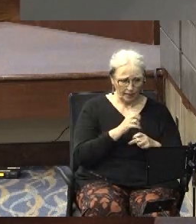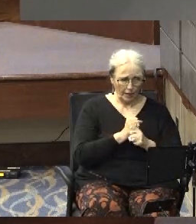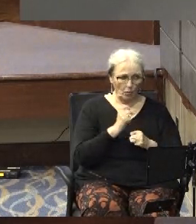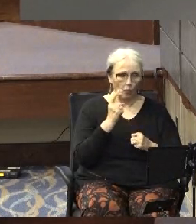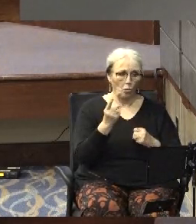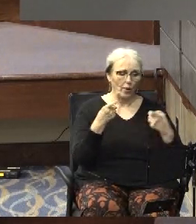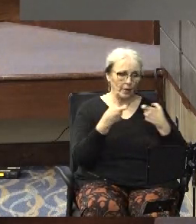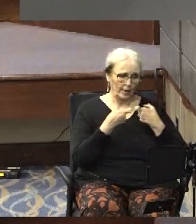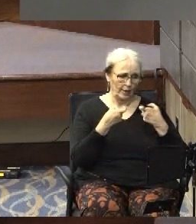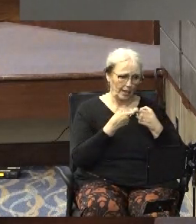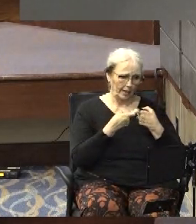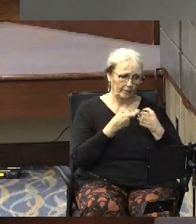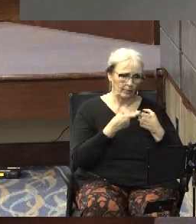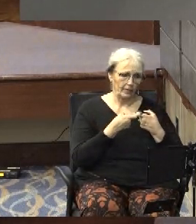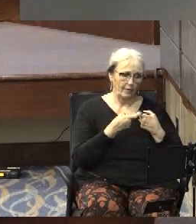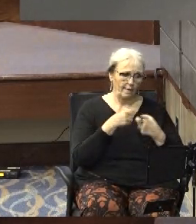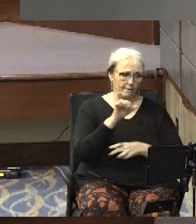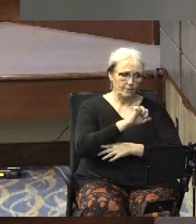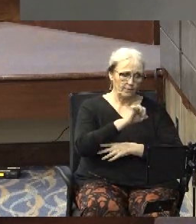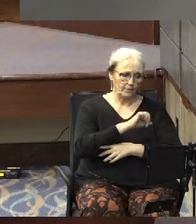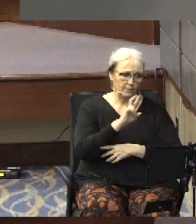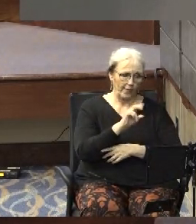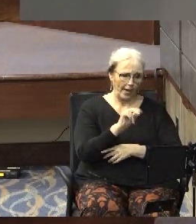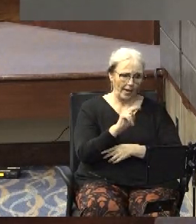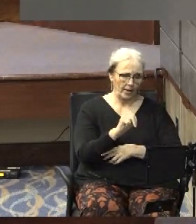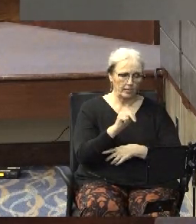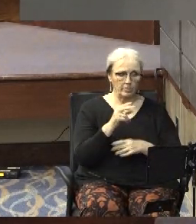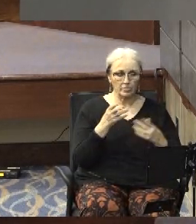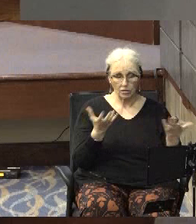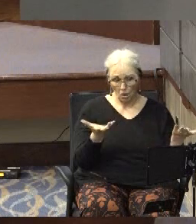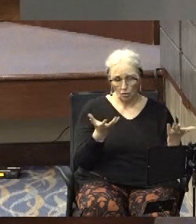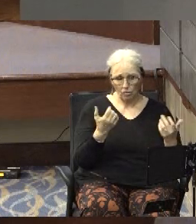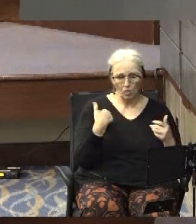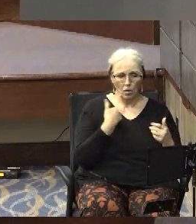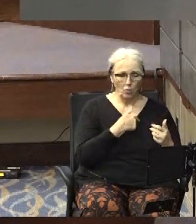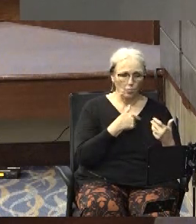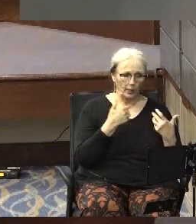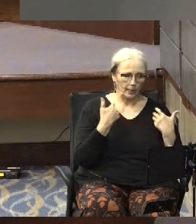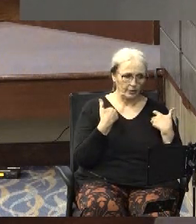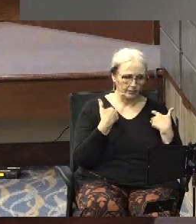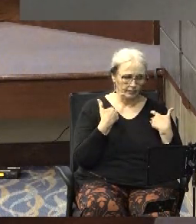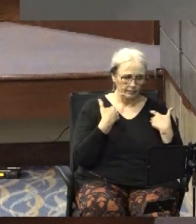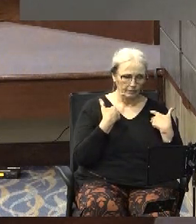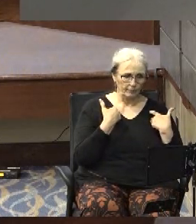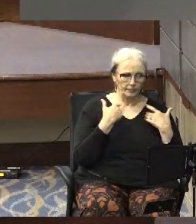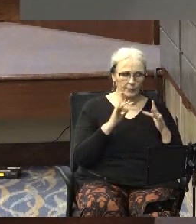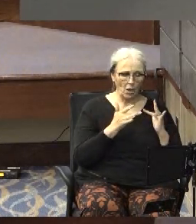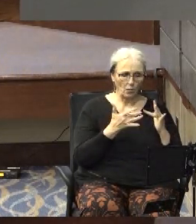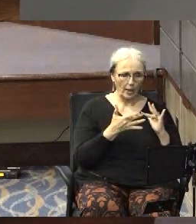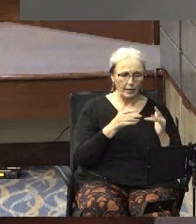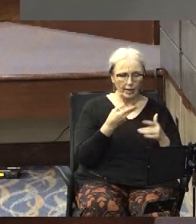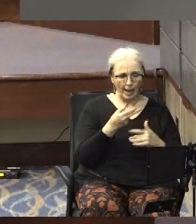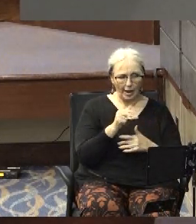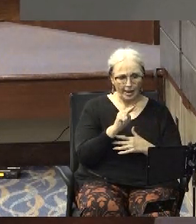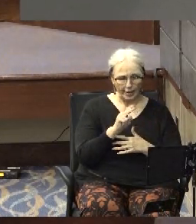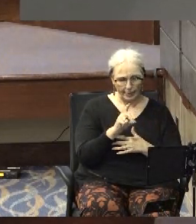electric passenger van. Now, the bottom line is you have on my handout on the first page